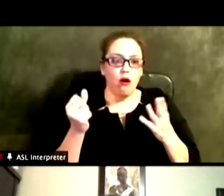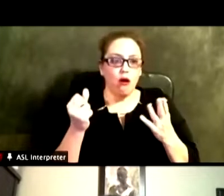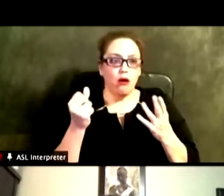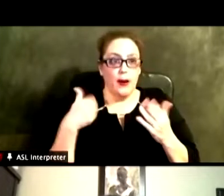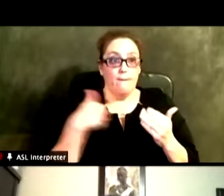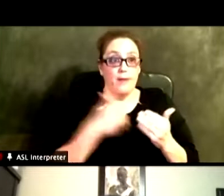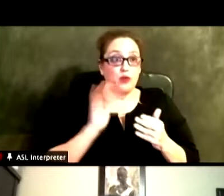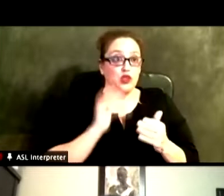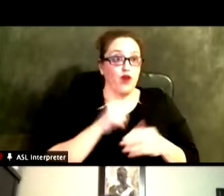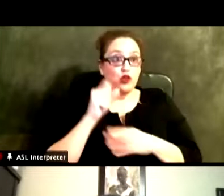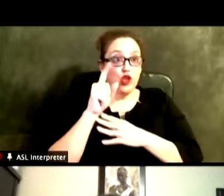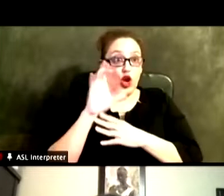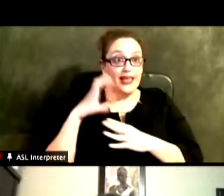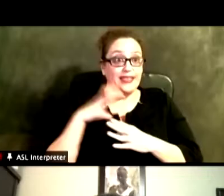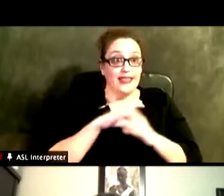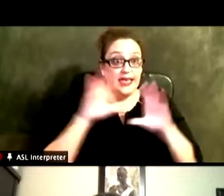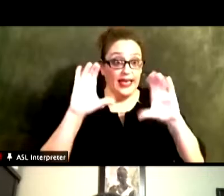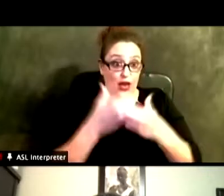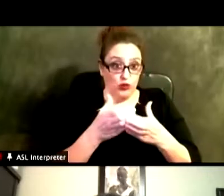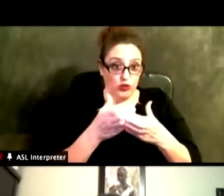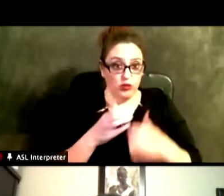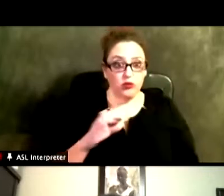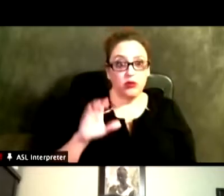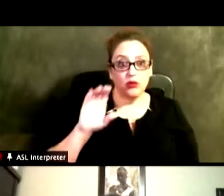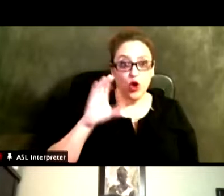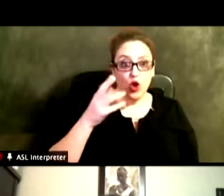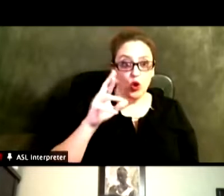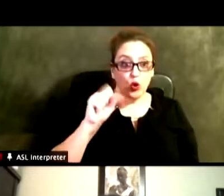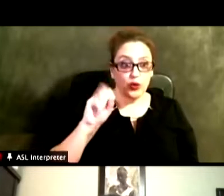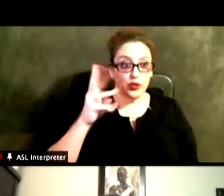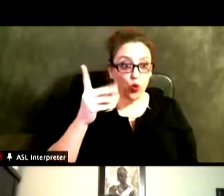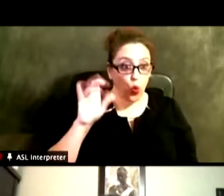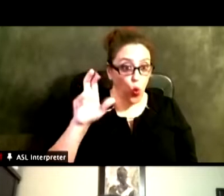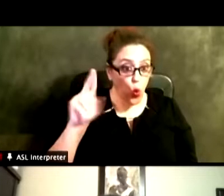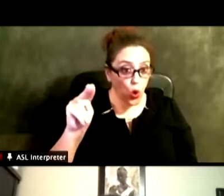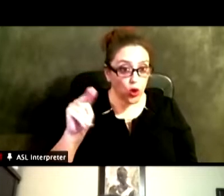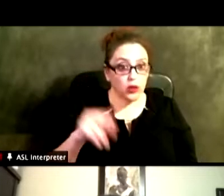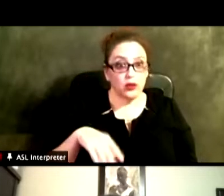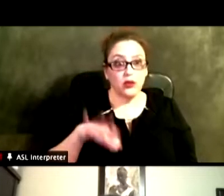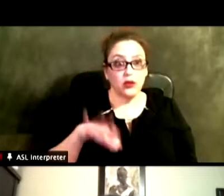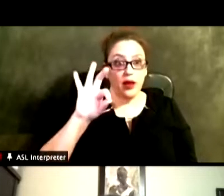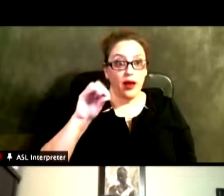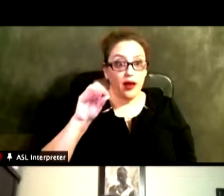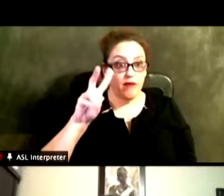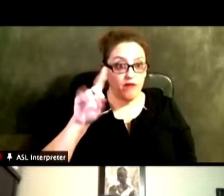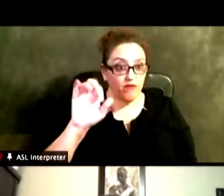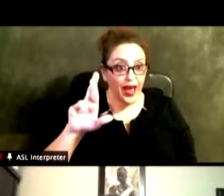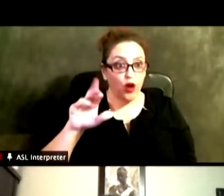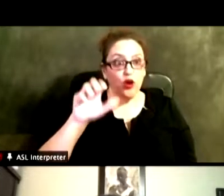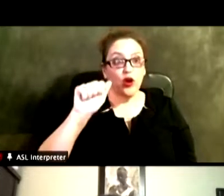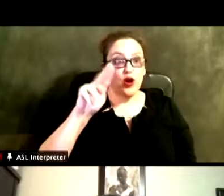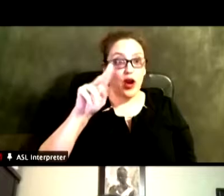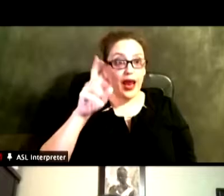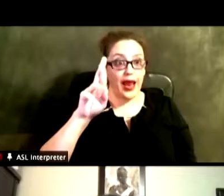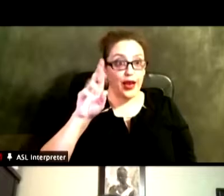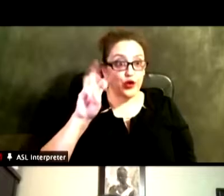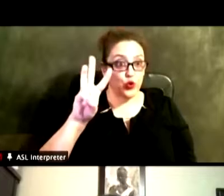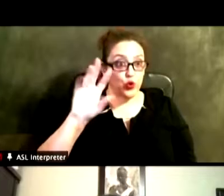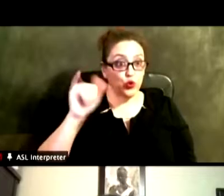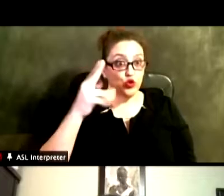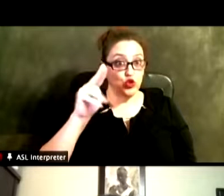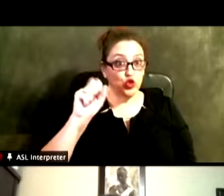Fowler. I can see Council Member Chris Wharton. I believe we have Council Member Andrew Johnston, Council Member